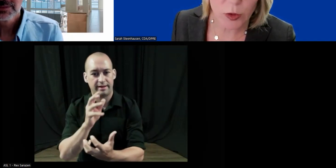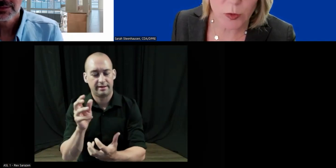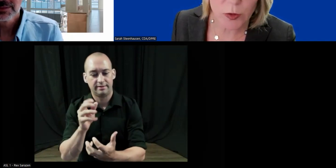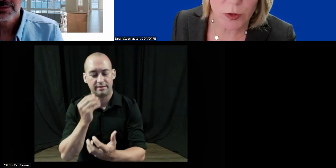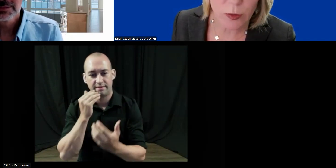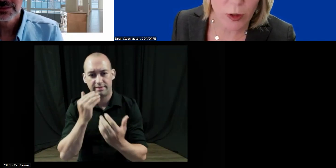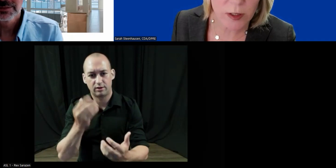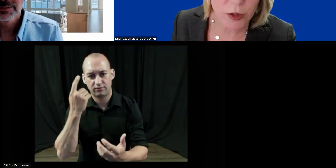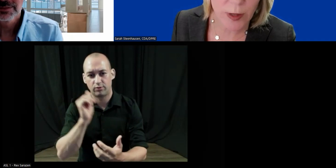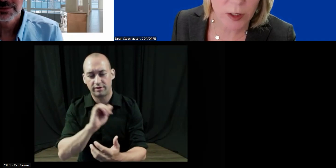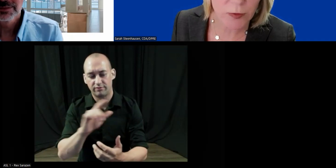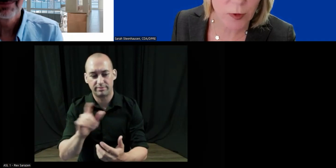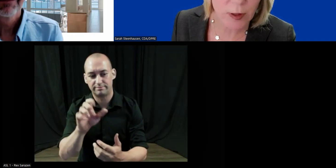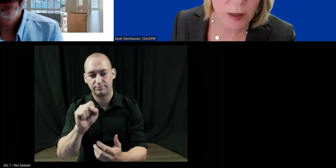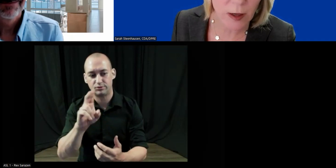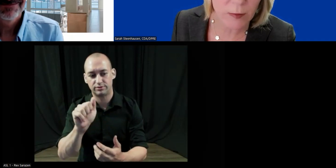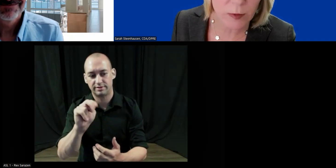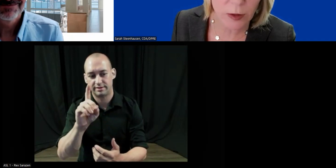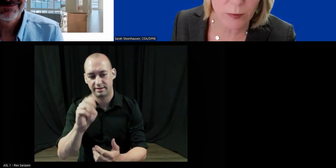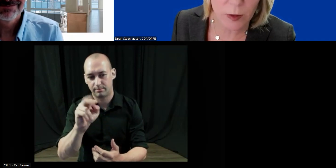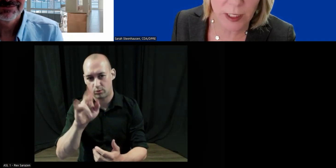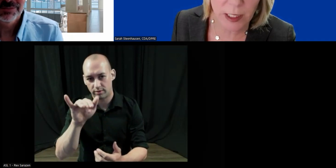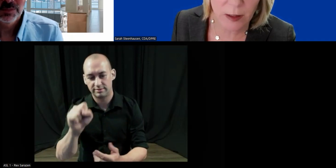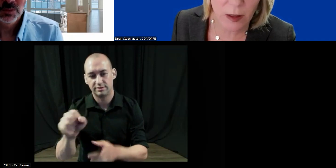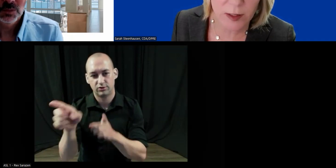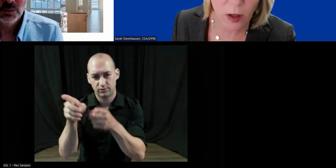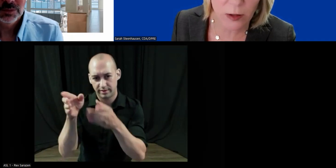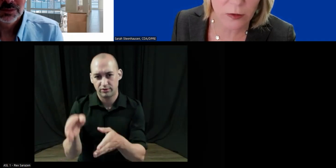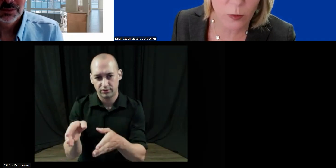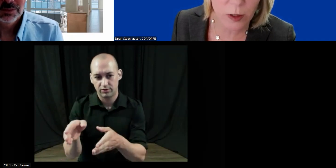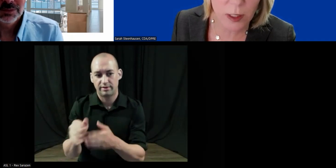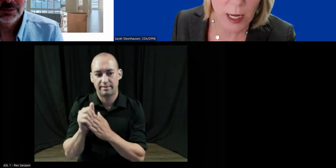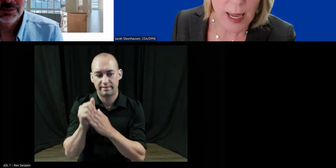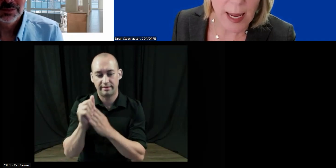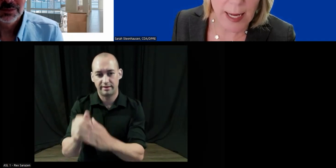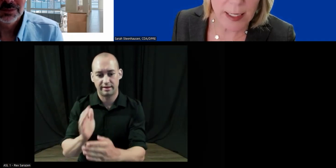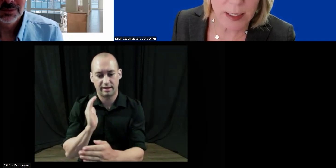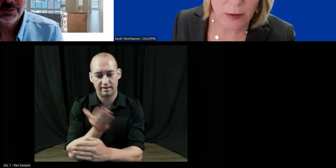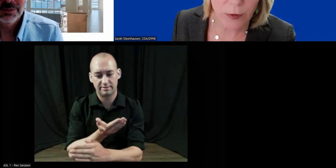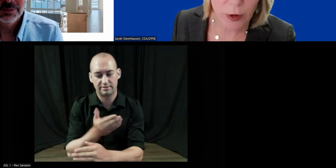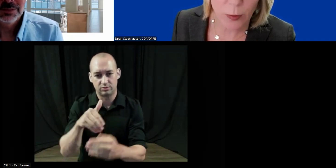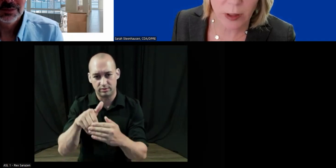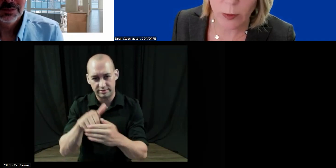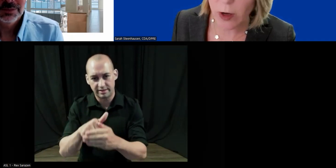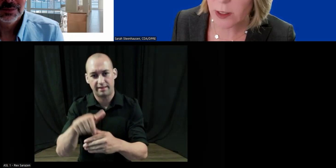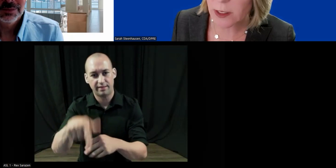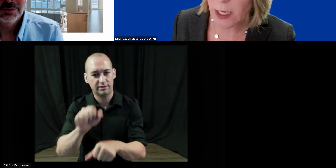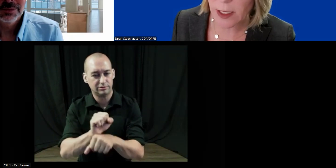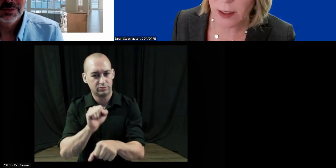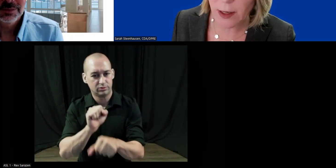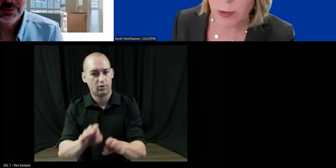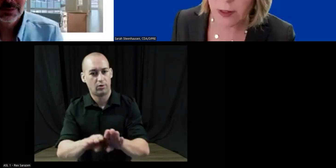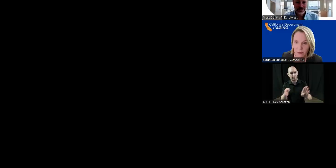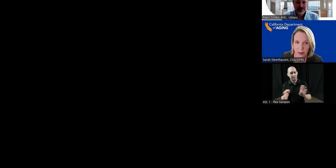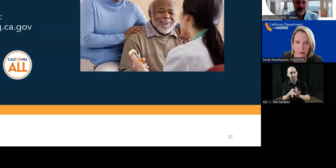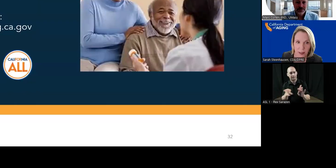much to Susan DeMorris, our director, for leading us all in this work and for your opening remarks.